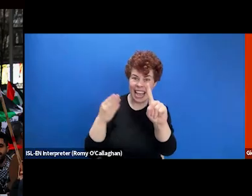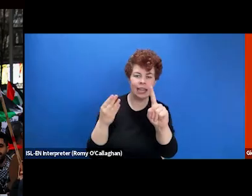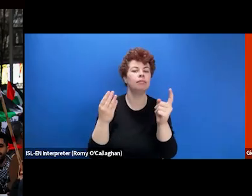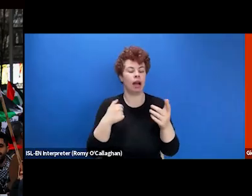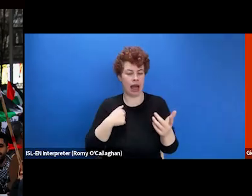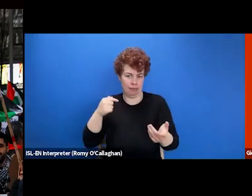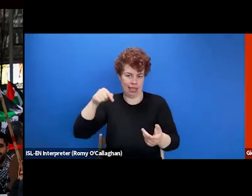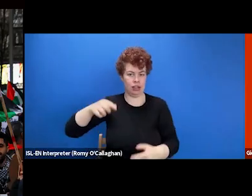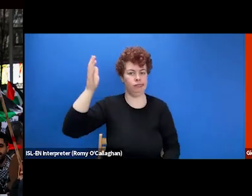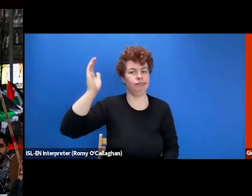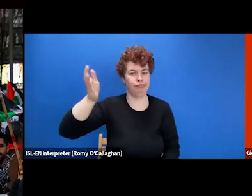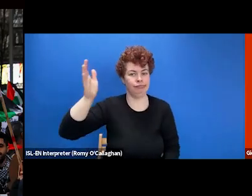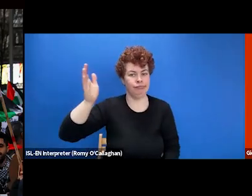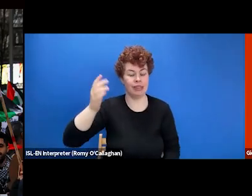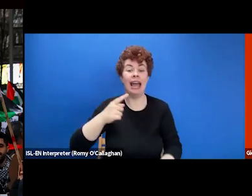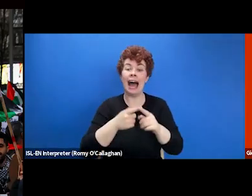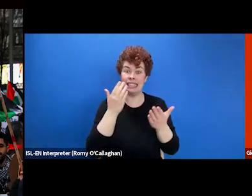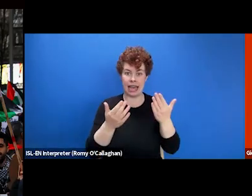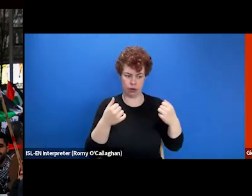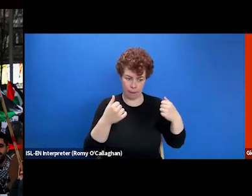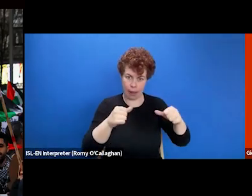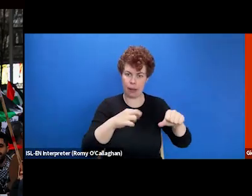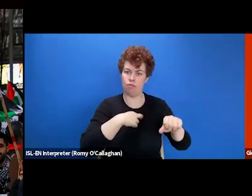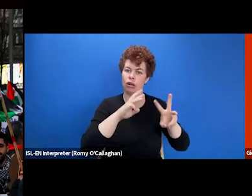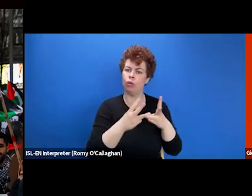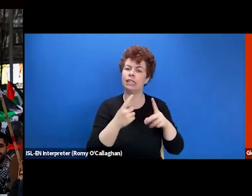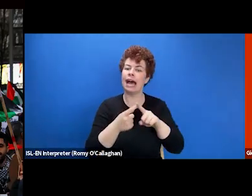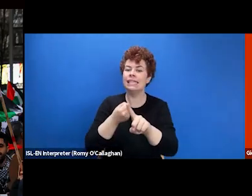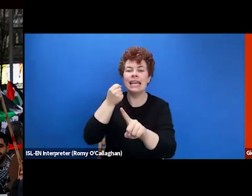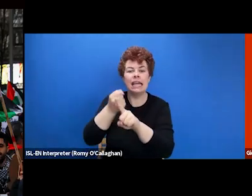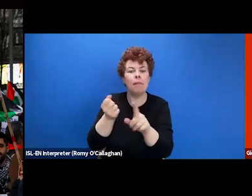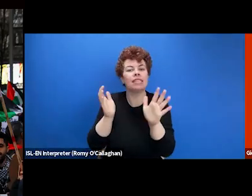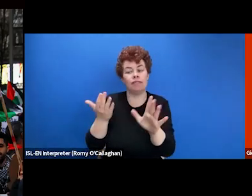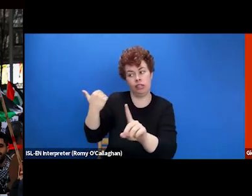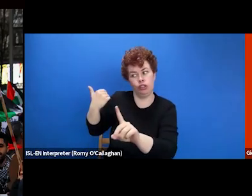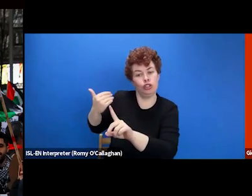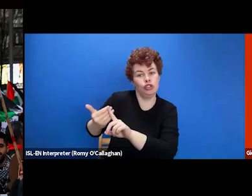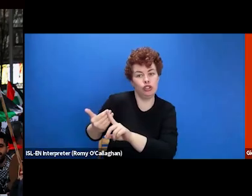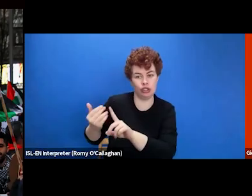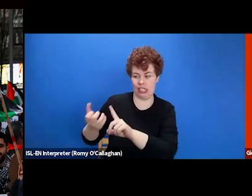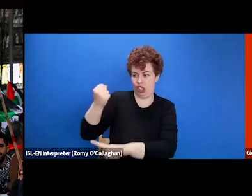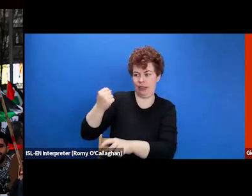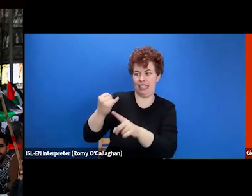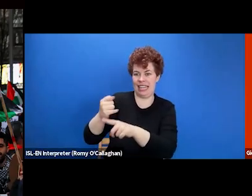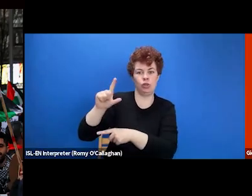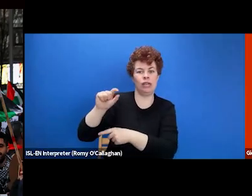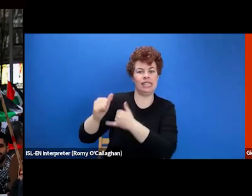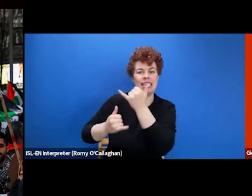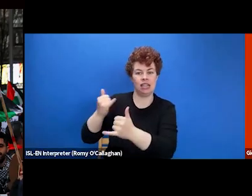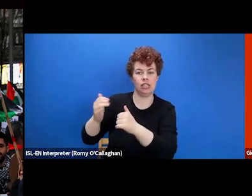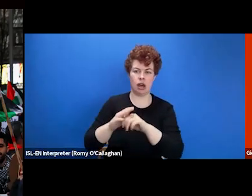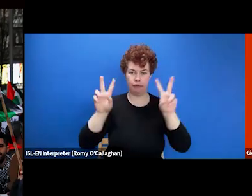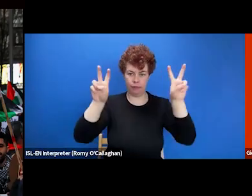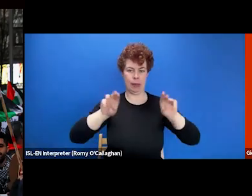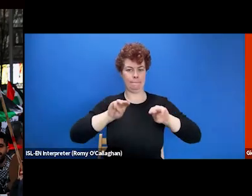how it in practice it works, some impacts that the BDS movement has achieved in 20 years of people